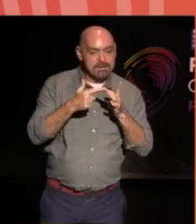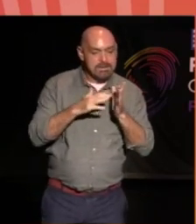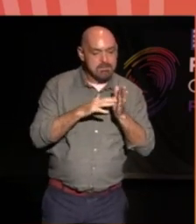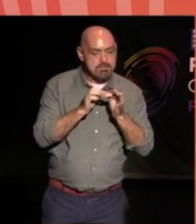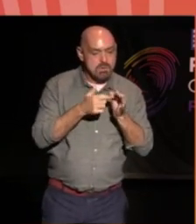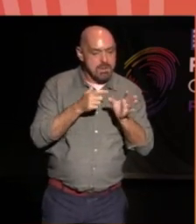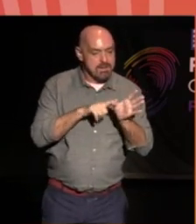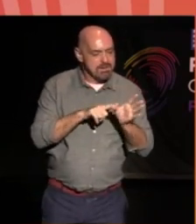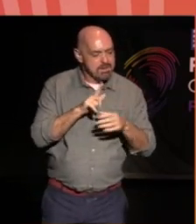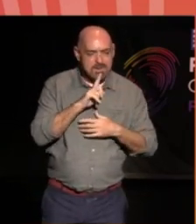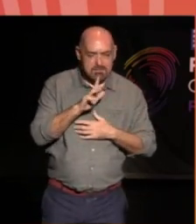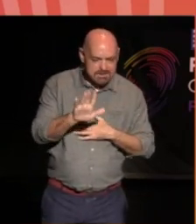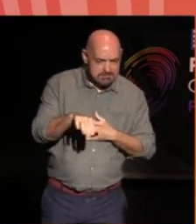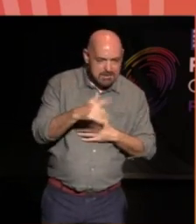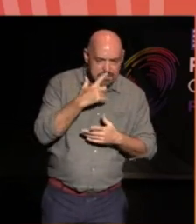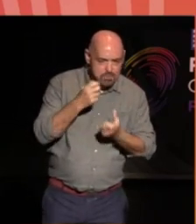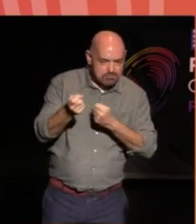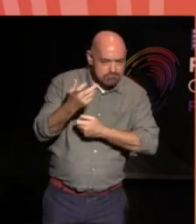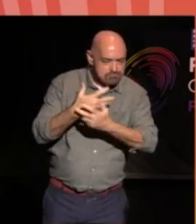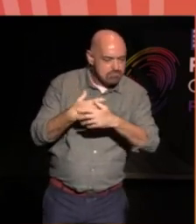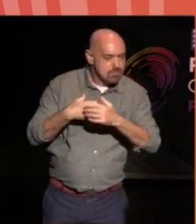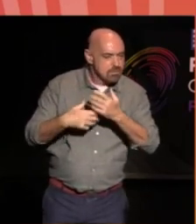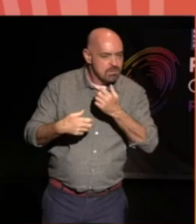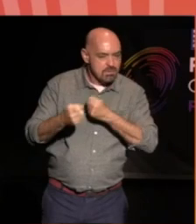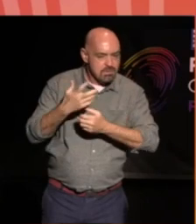to speak around